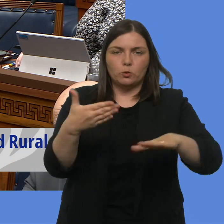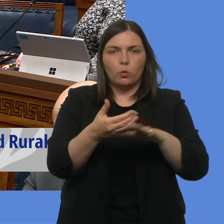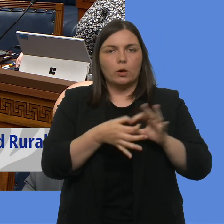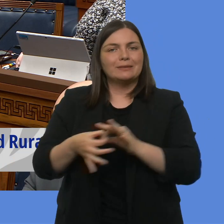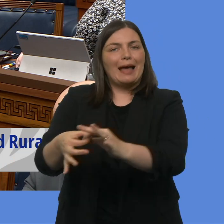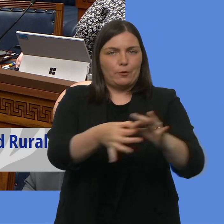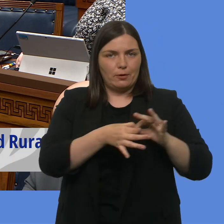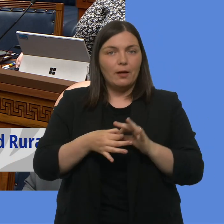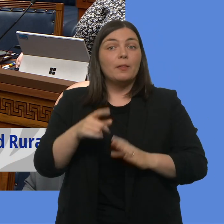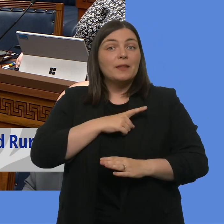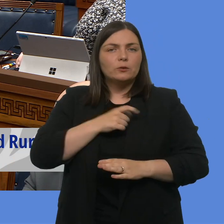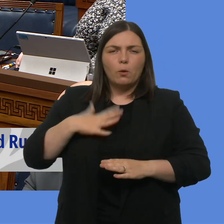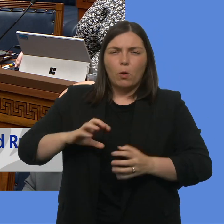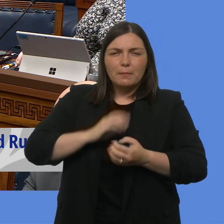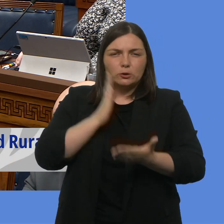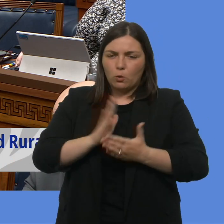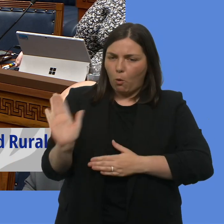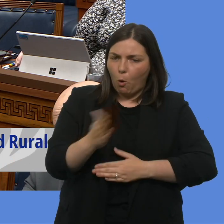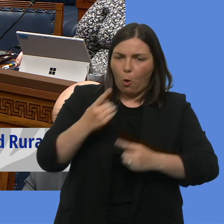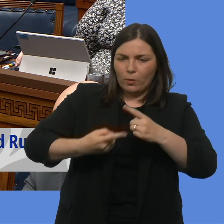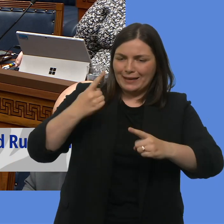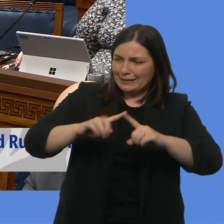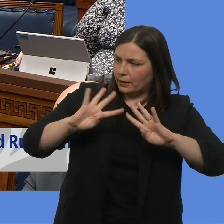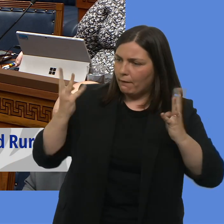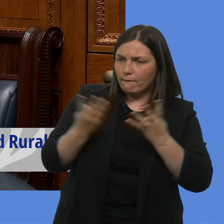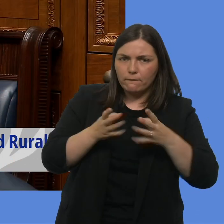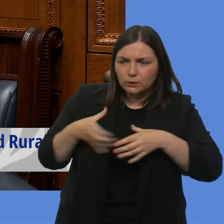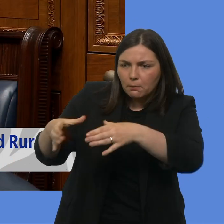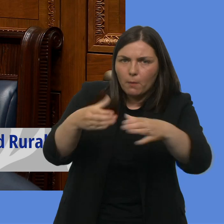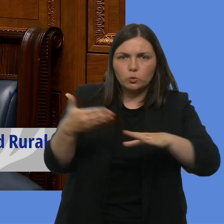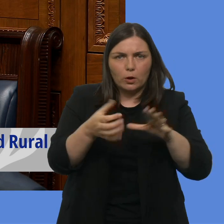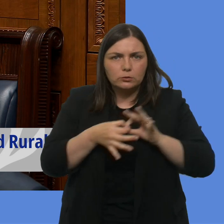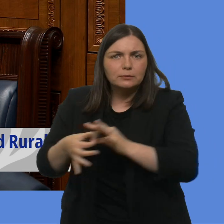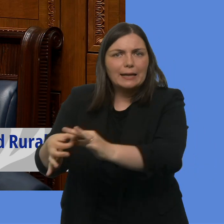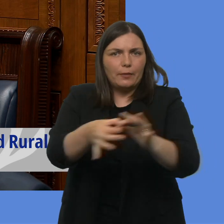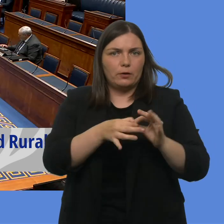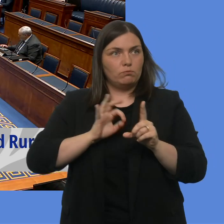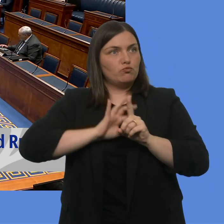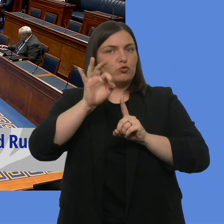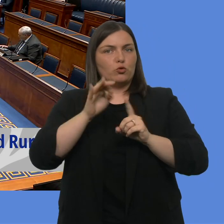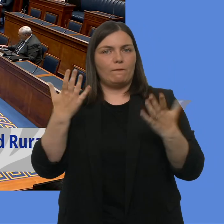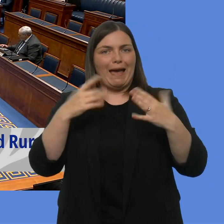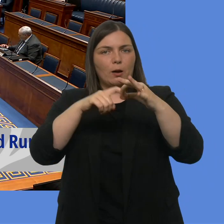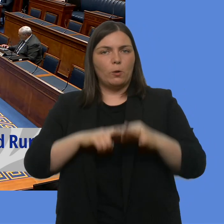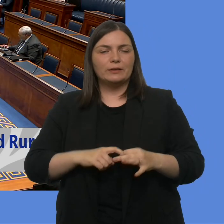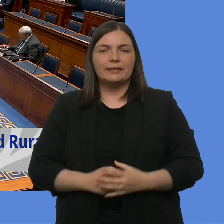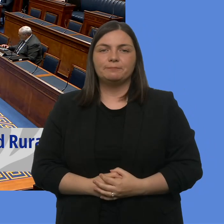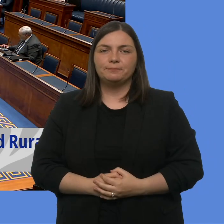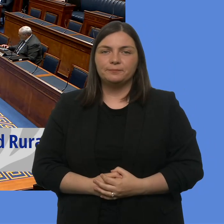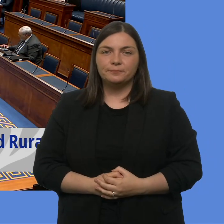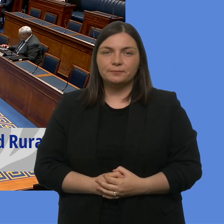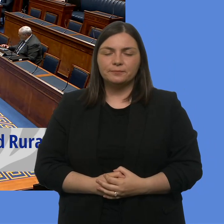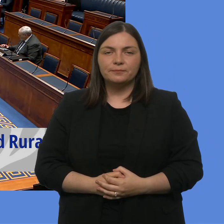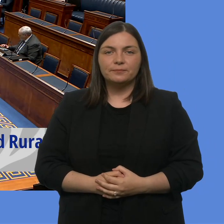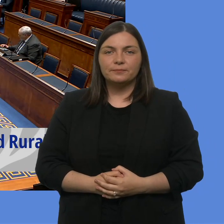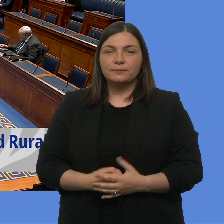with other executive departments in terms of the actions we can take to improve air quality. Andrew Muir. Thank you, Mr. Speaker, and thank you, Minister.